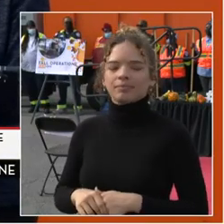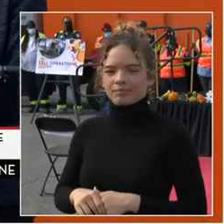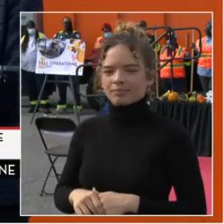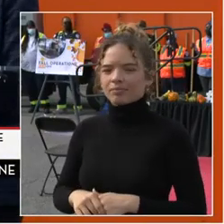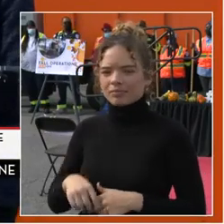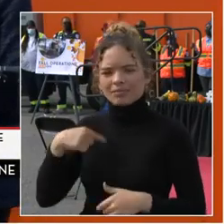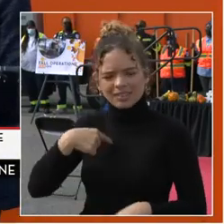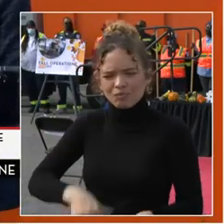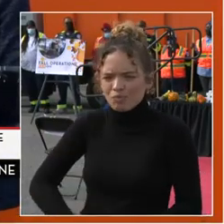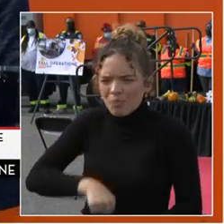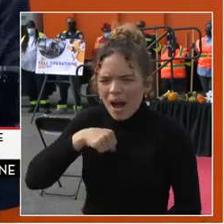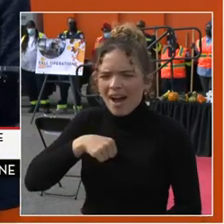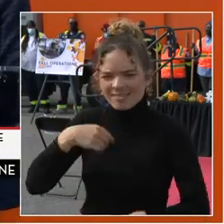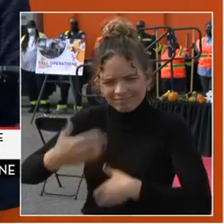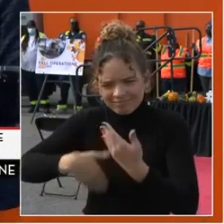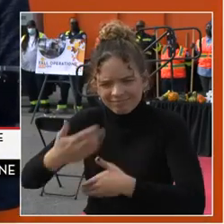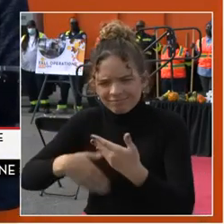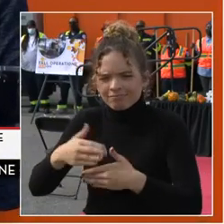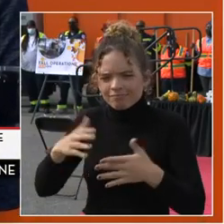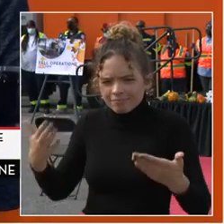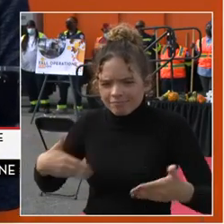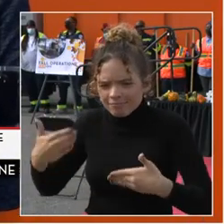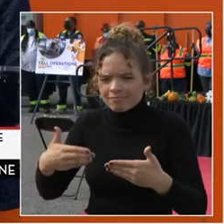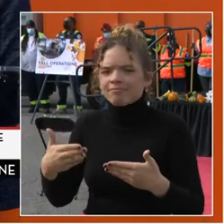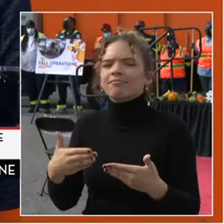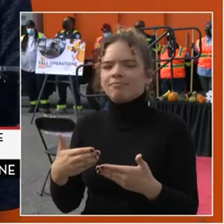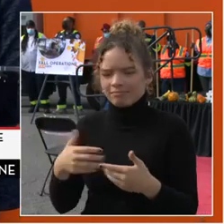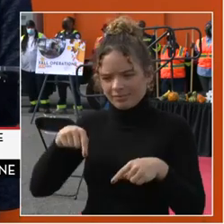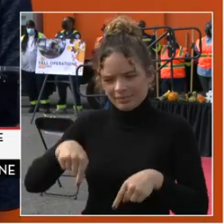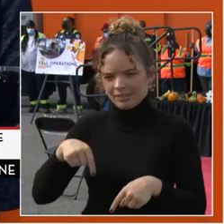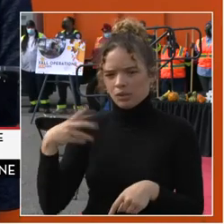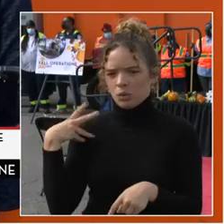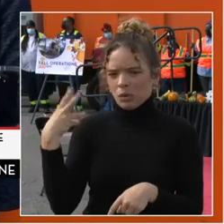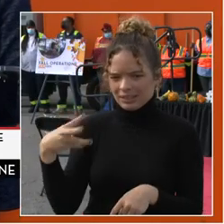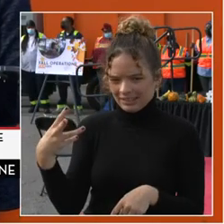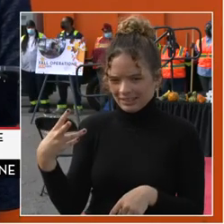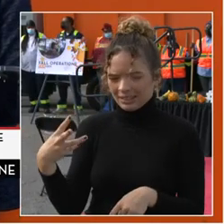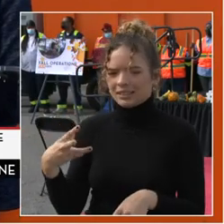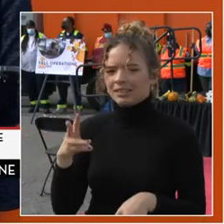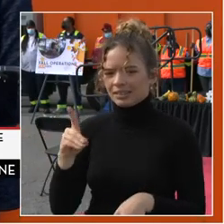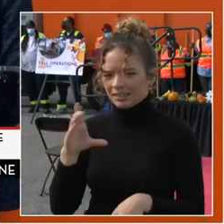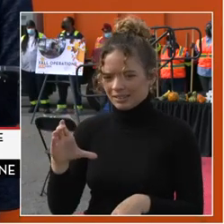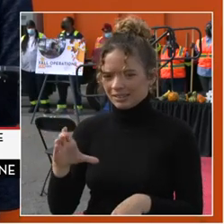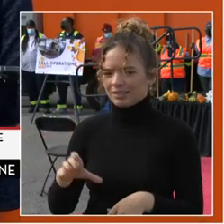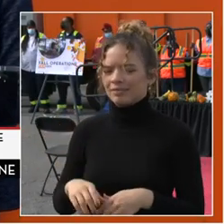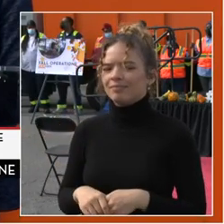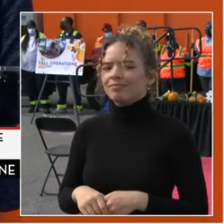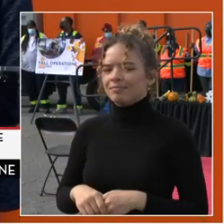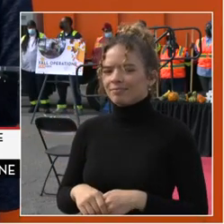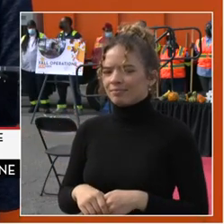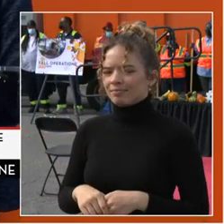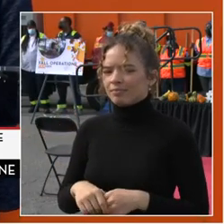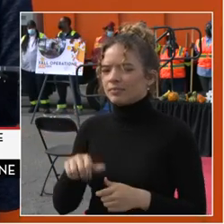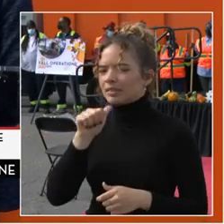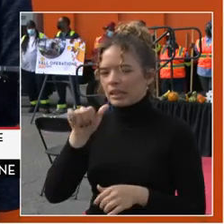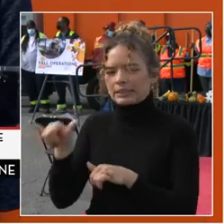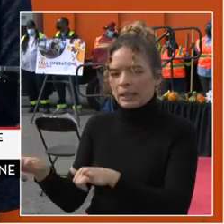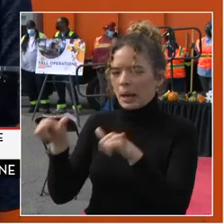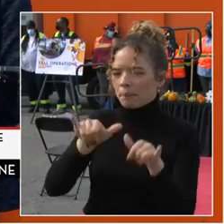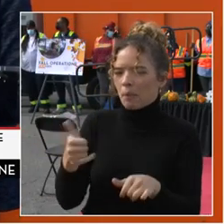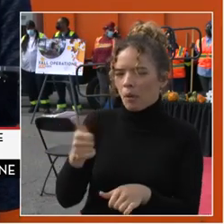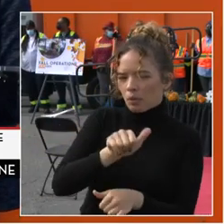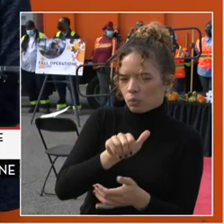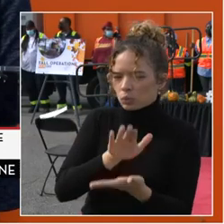proud, just as I mentioned, that unlike many school districts in the country, children can go to